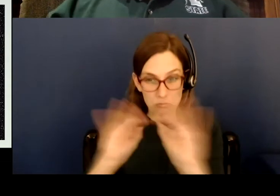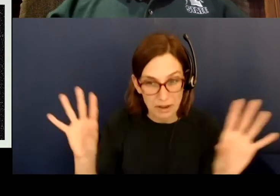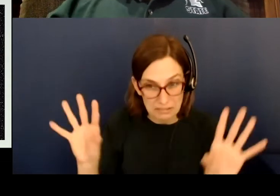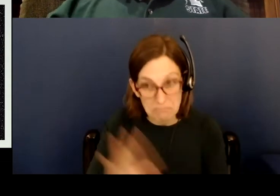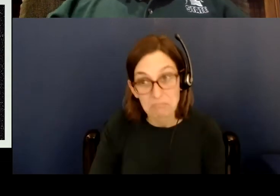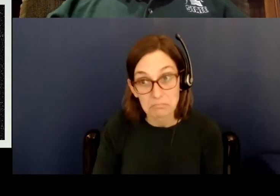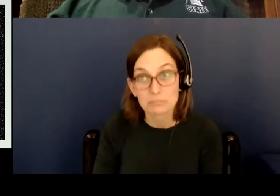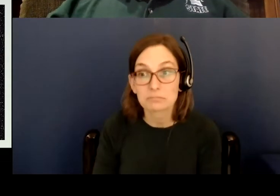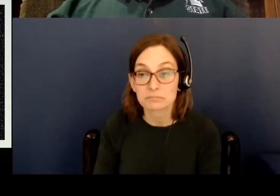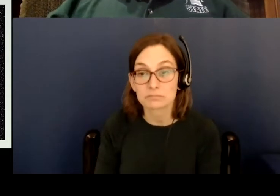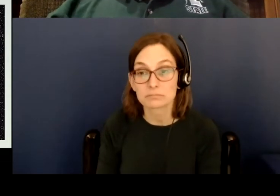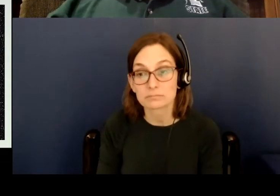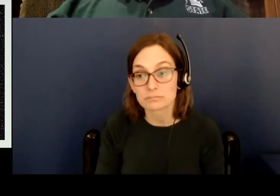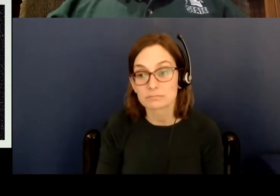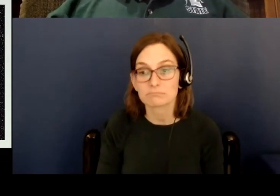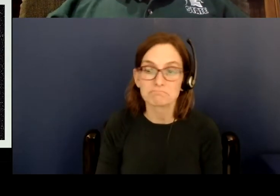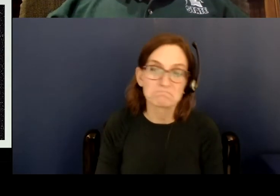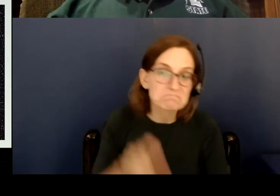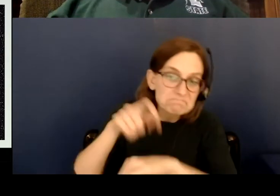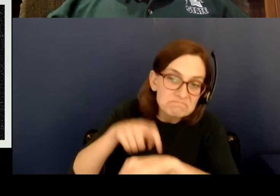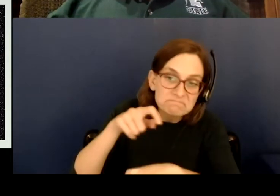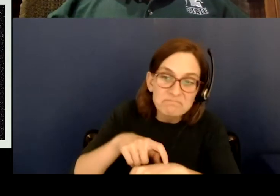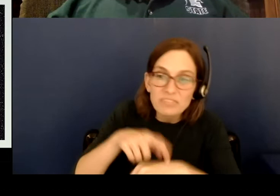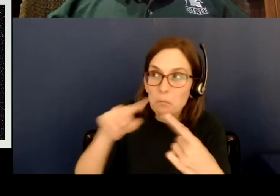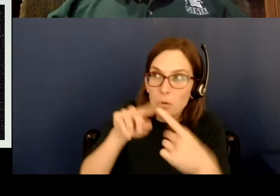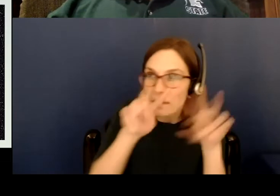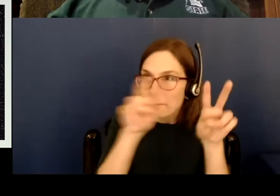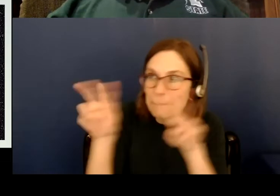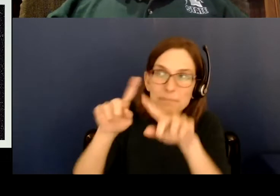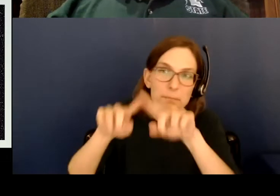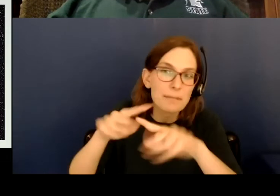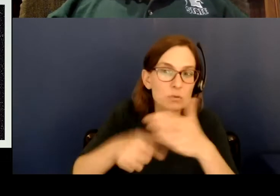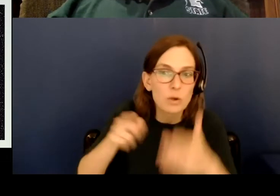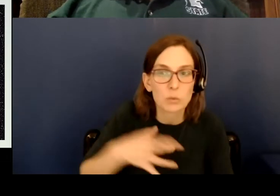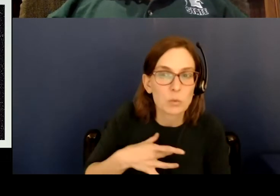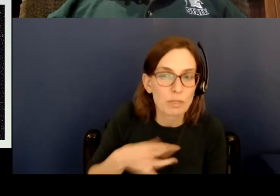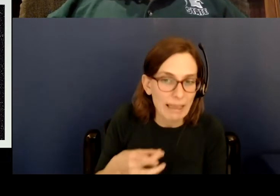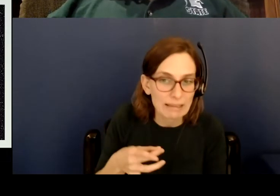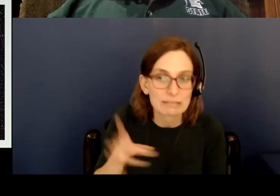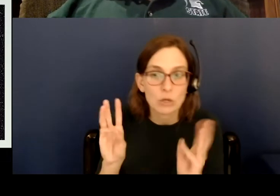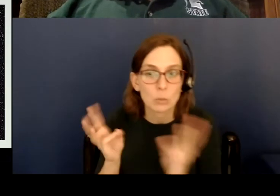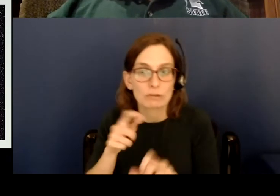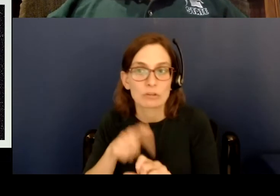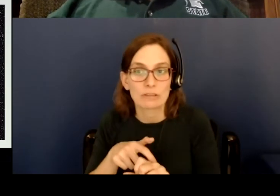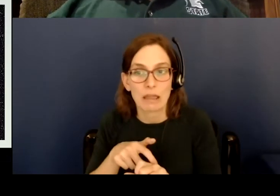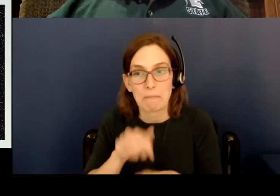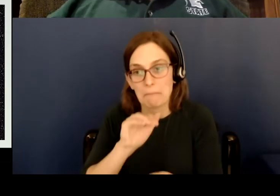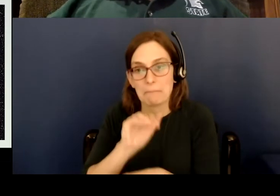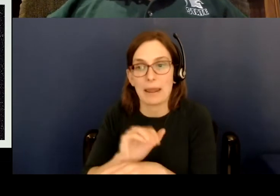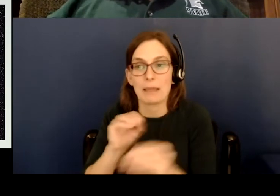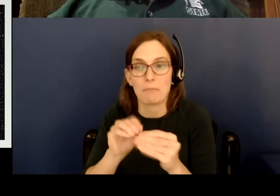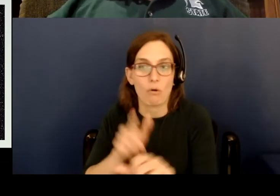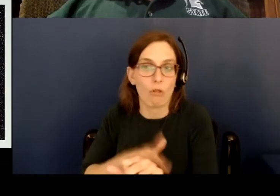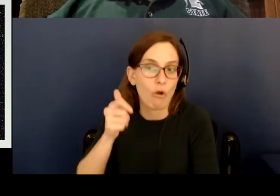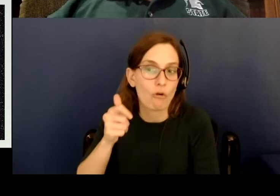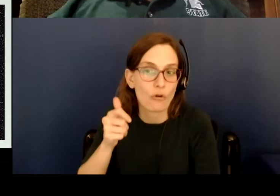Um, Timing depends on what you like. In the winter, nights are long, which means you go